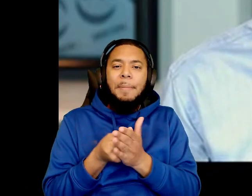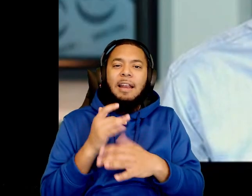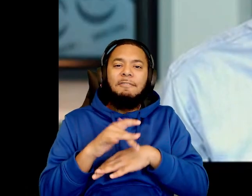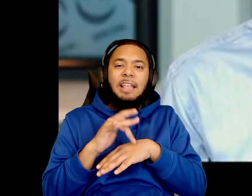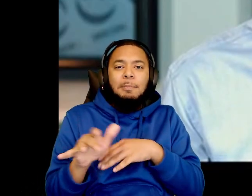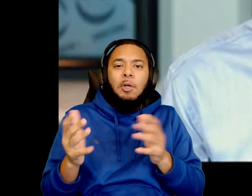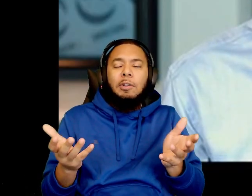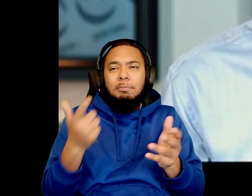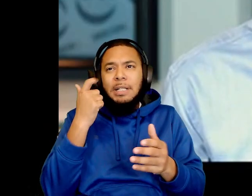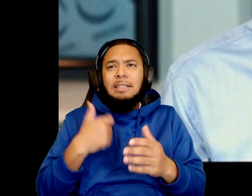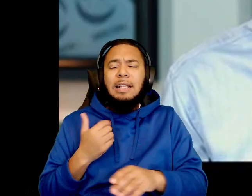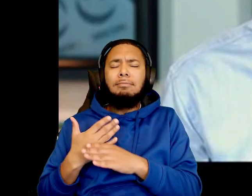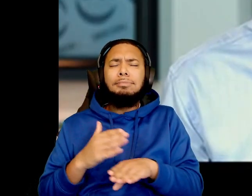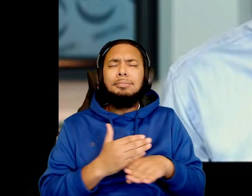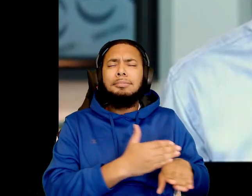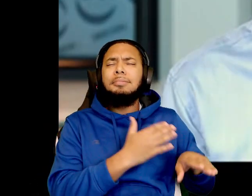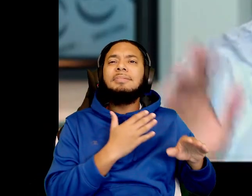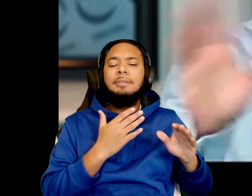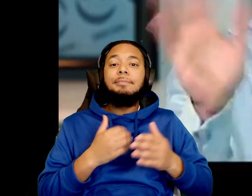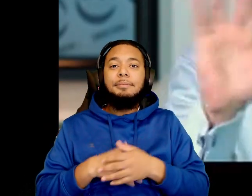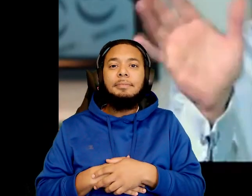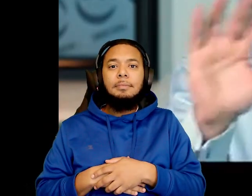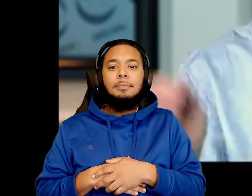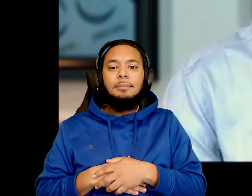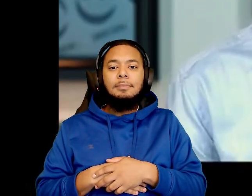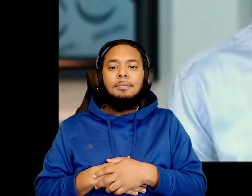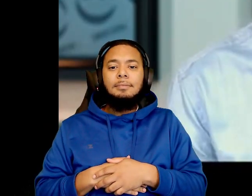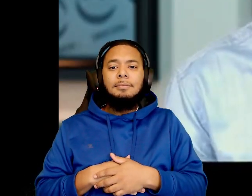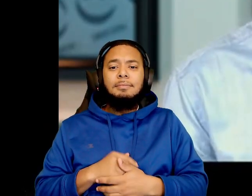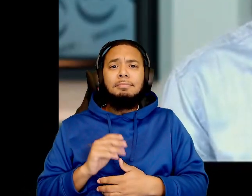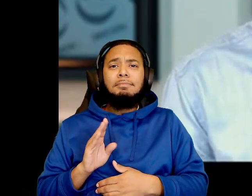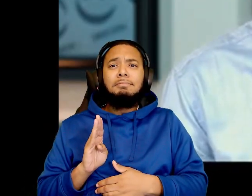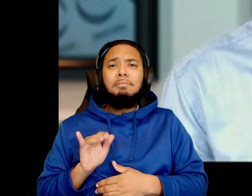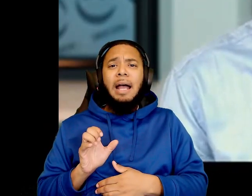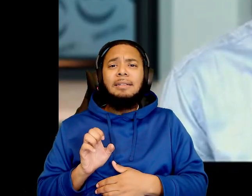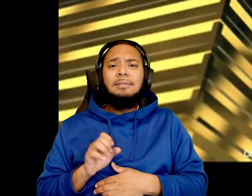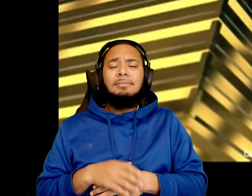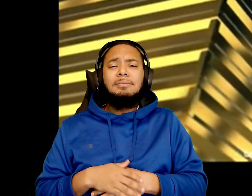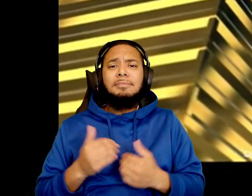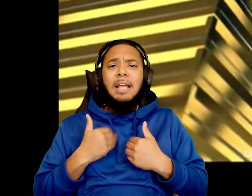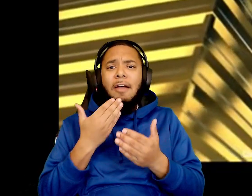the money because I prorated it in my budget sheets. Bye. Have a good day.